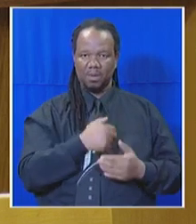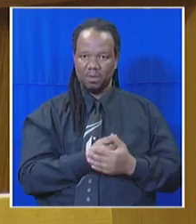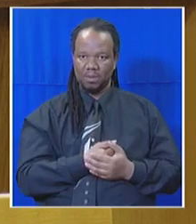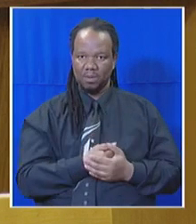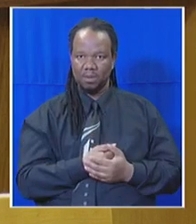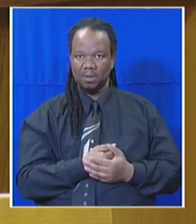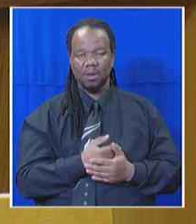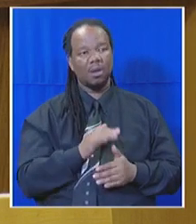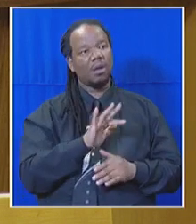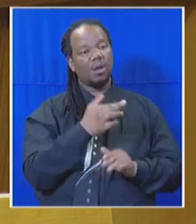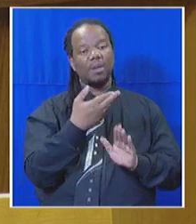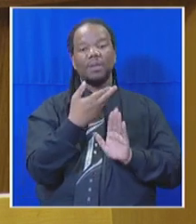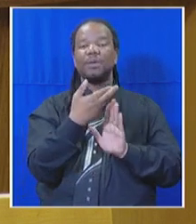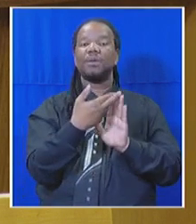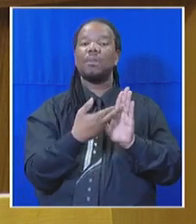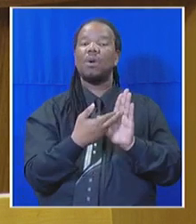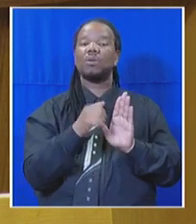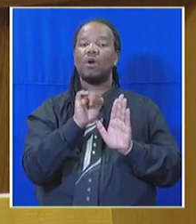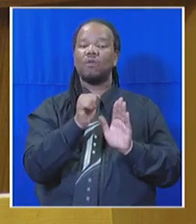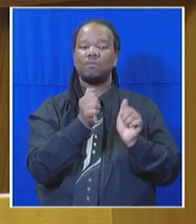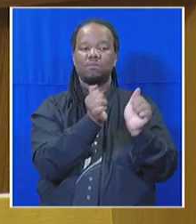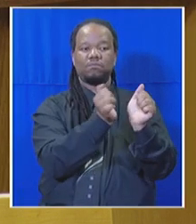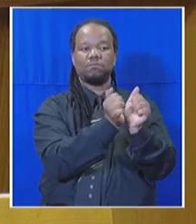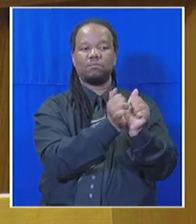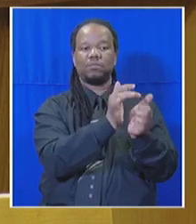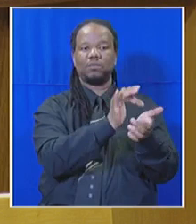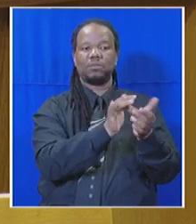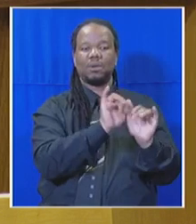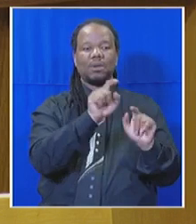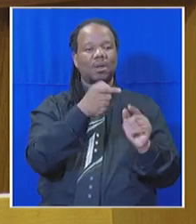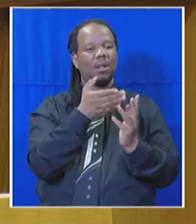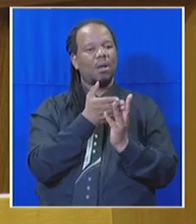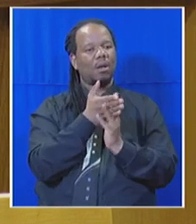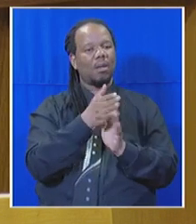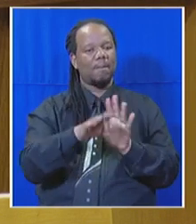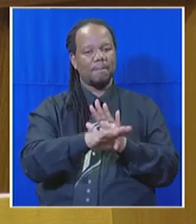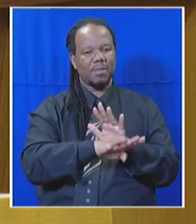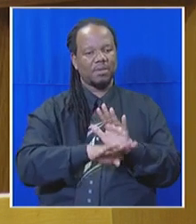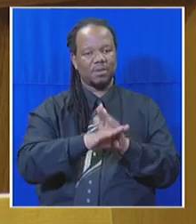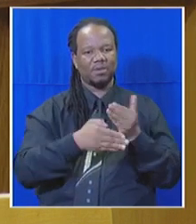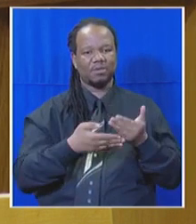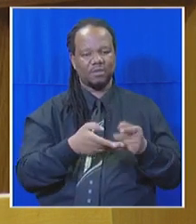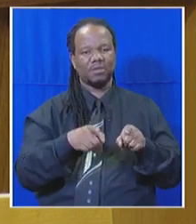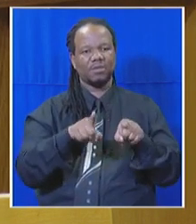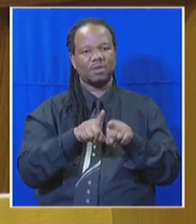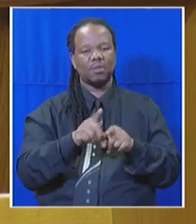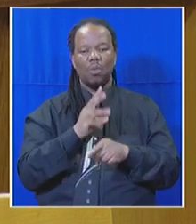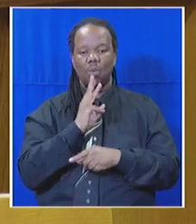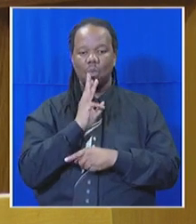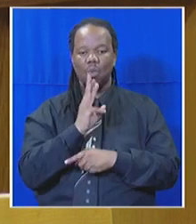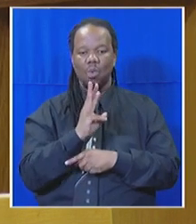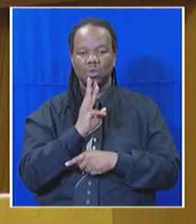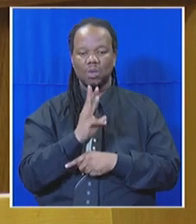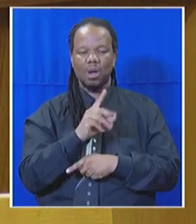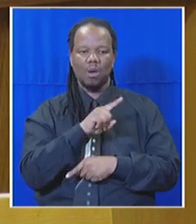of correctional service centers not having access to basic services such as water, and that because